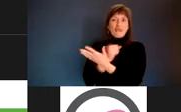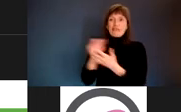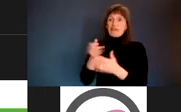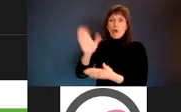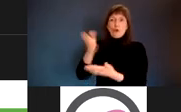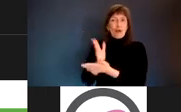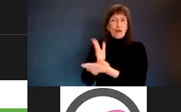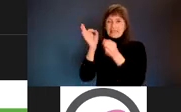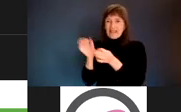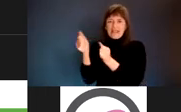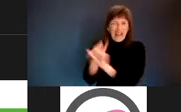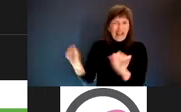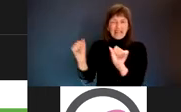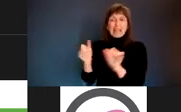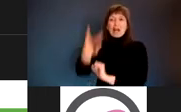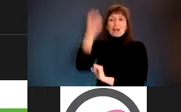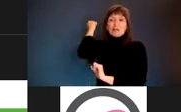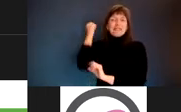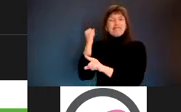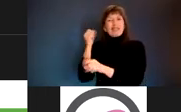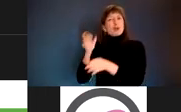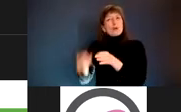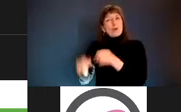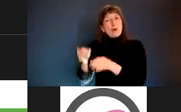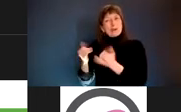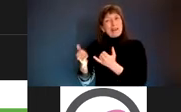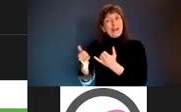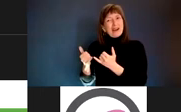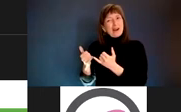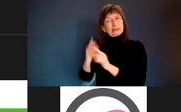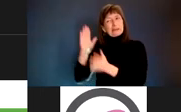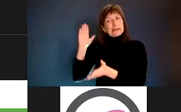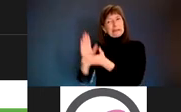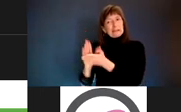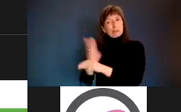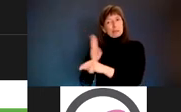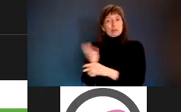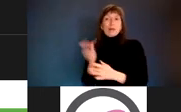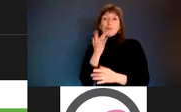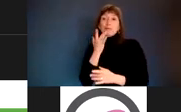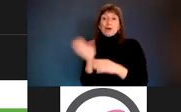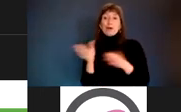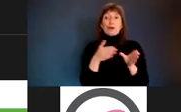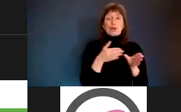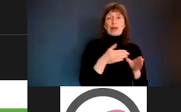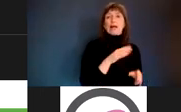decision-making ability than more global competency. And I touched on this a bit earlier.